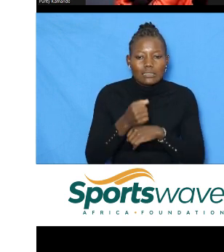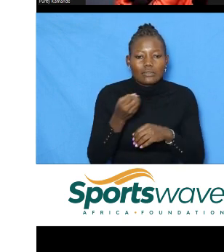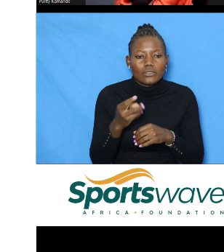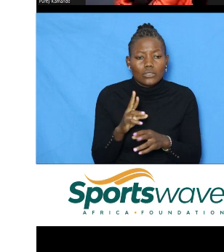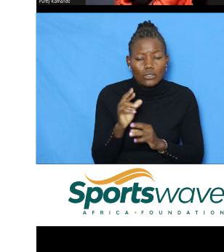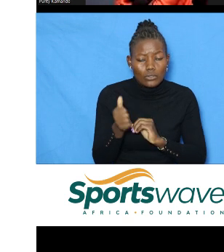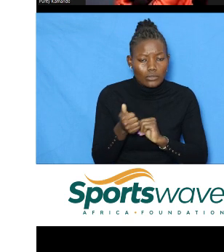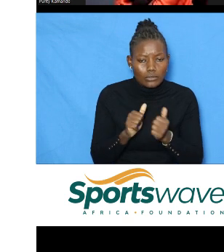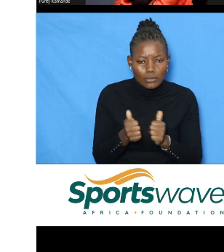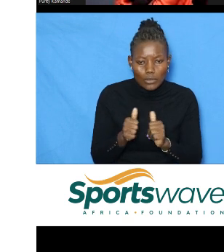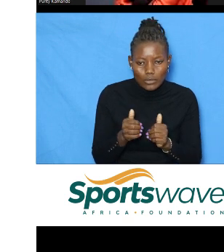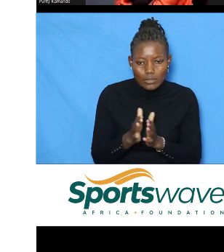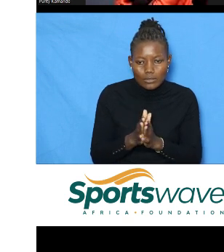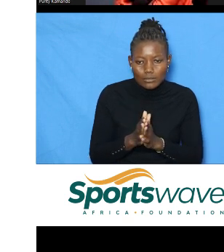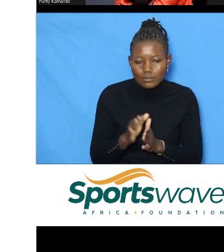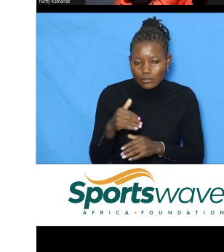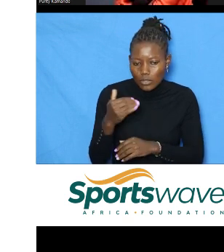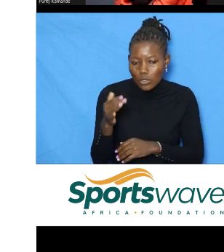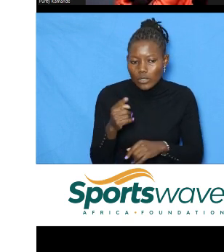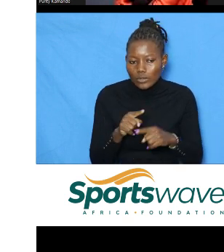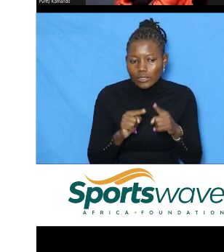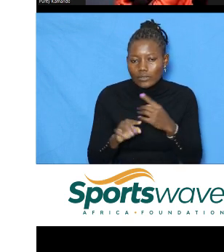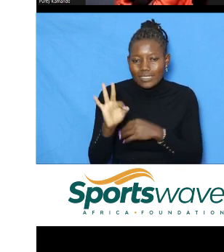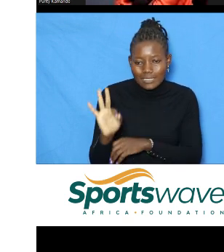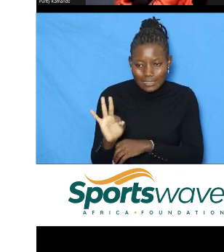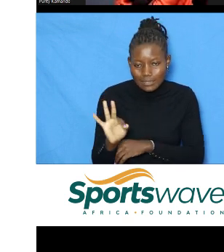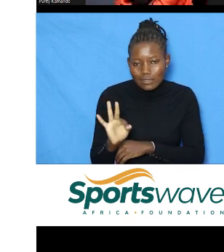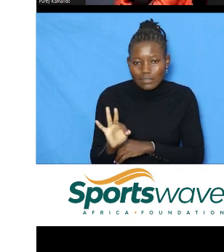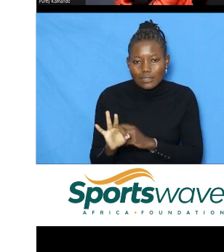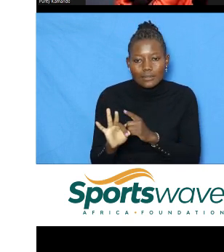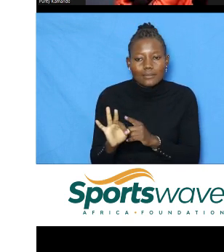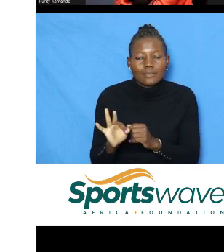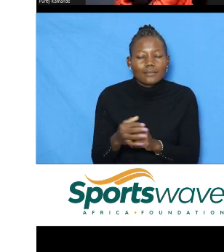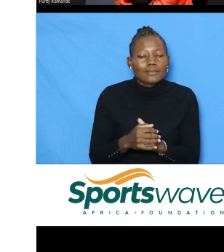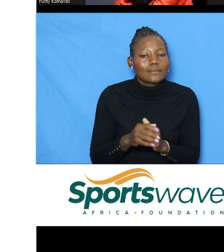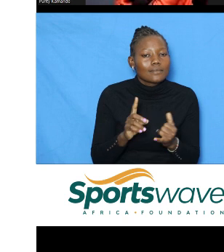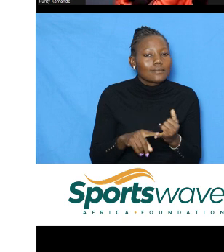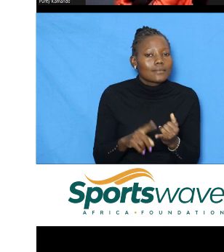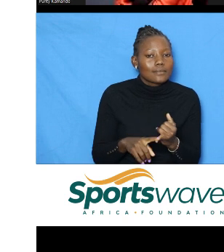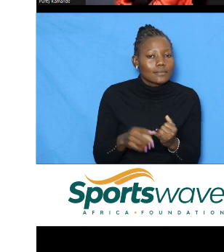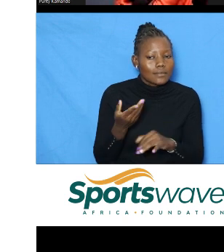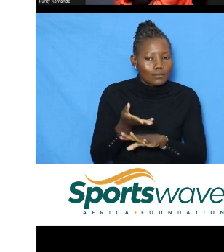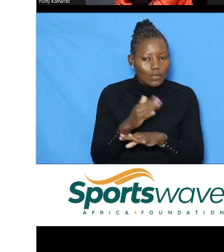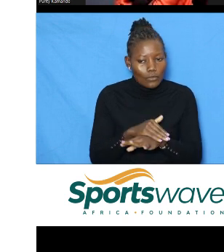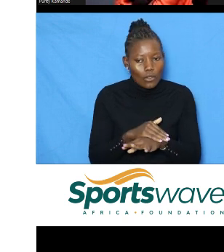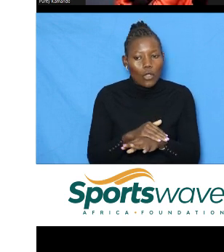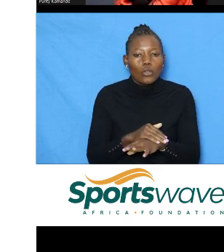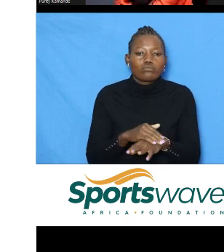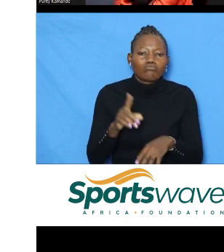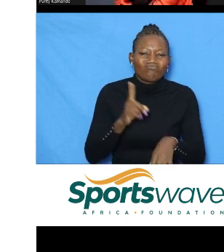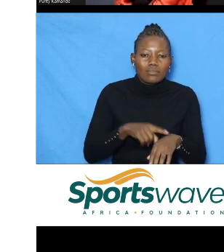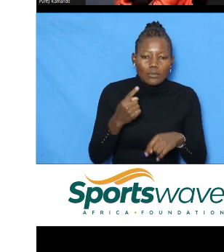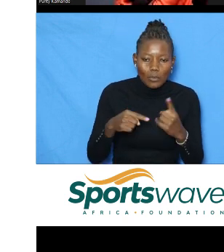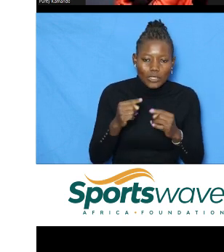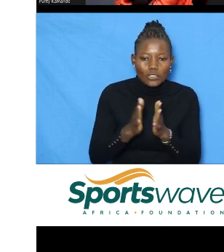sport. So we usually divide it into three main parts. So we have the pre-game, we have the during the game, and